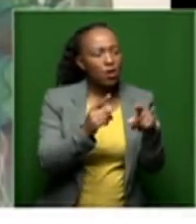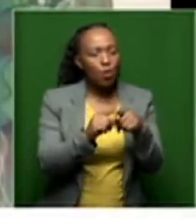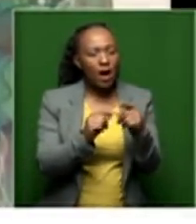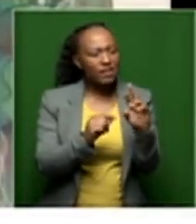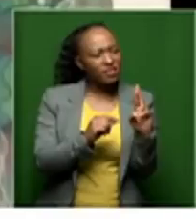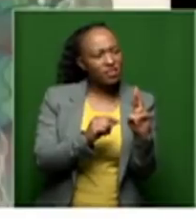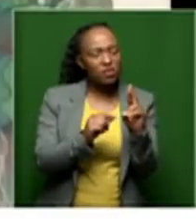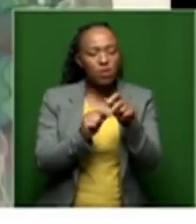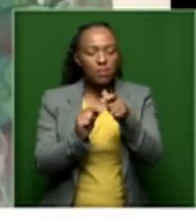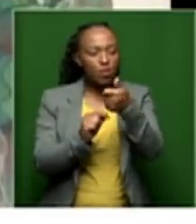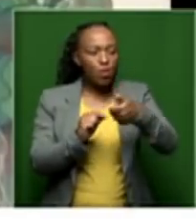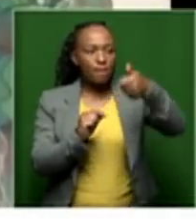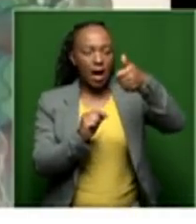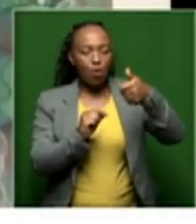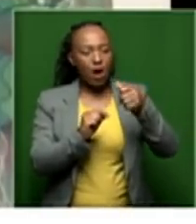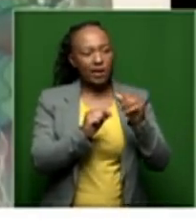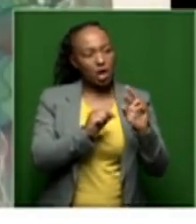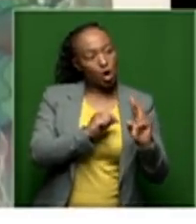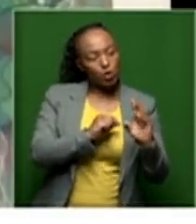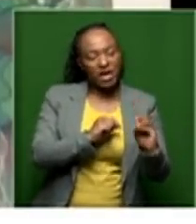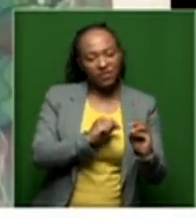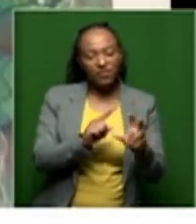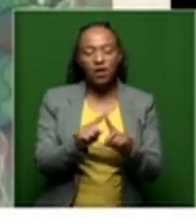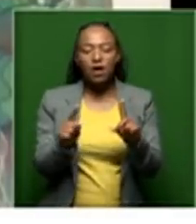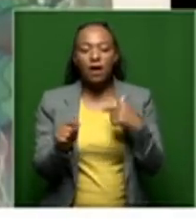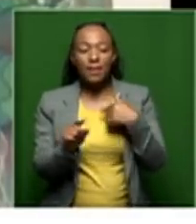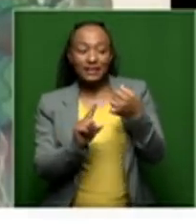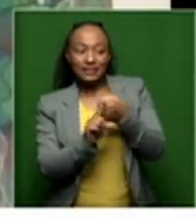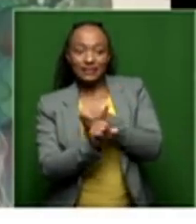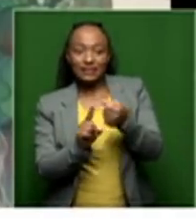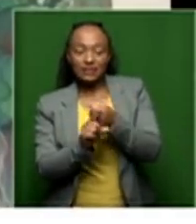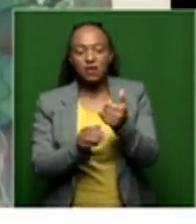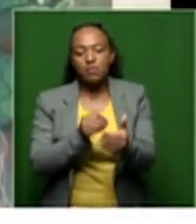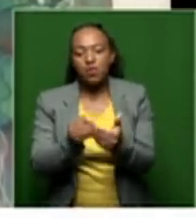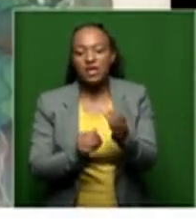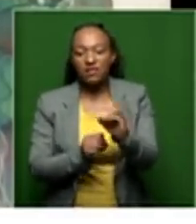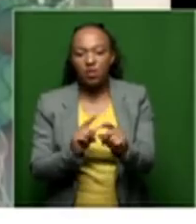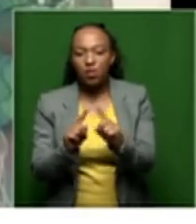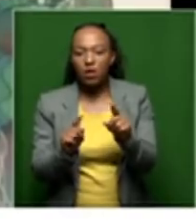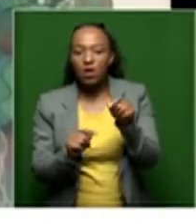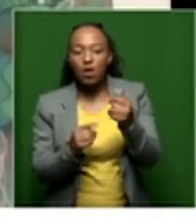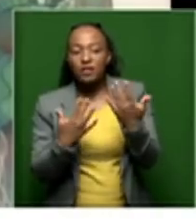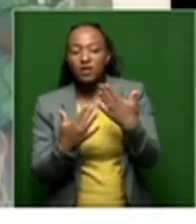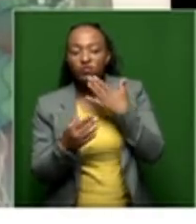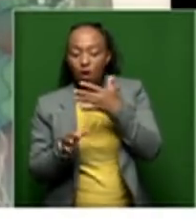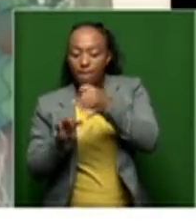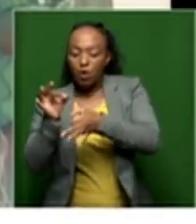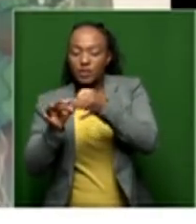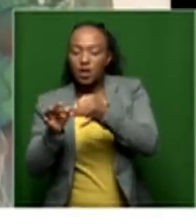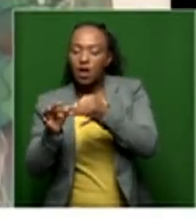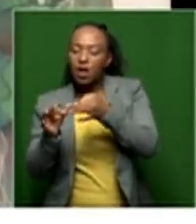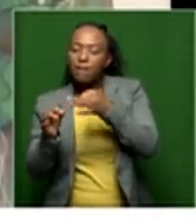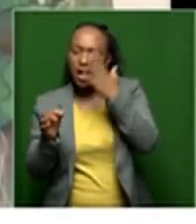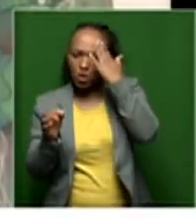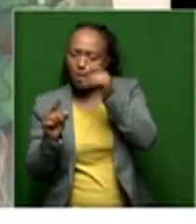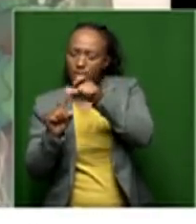power. But clearly, there is an abuse of the process at the hands of political connection. There is